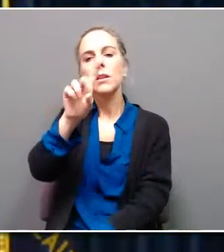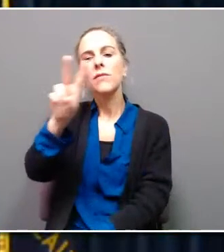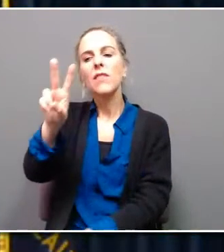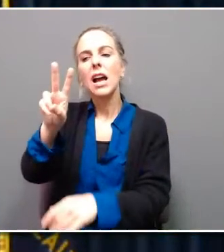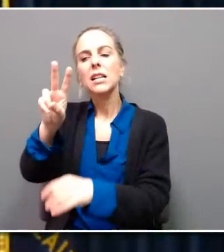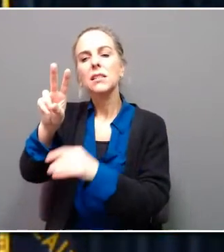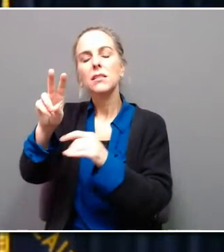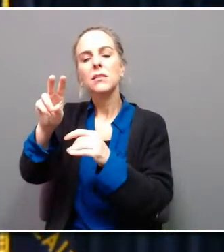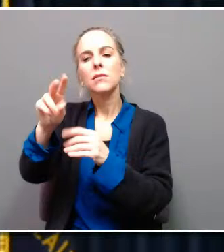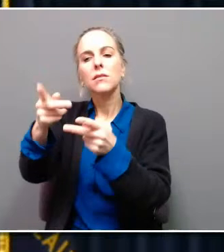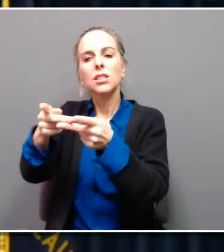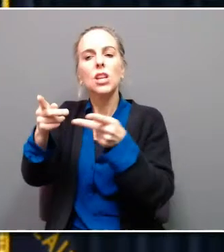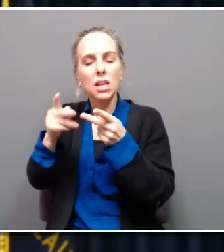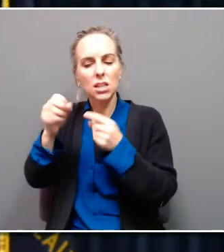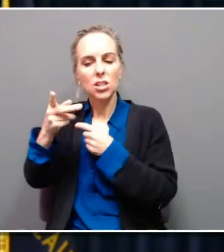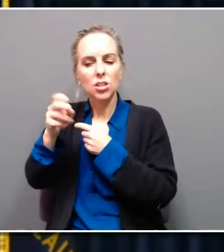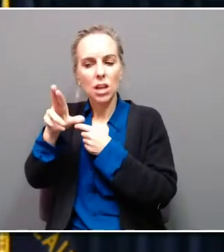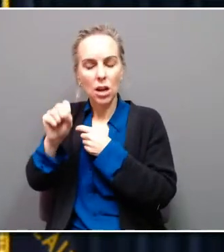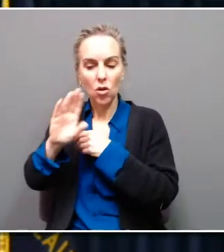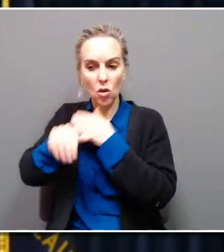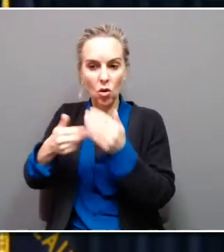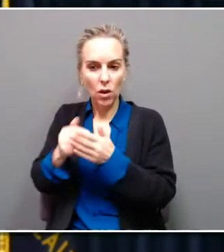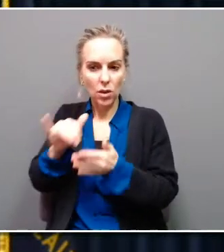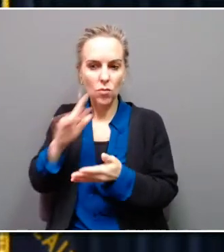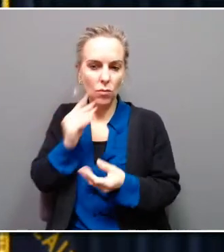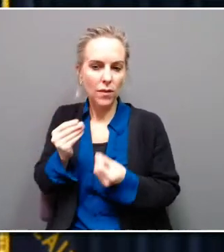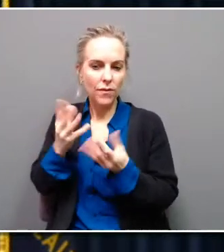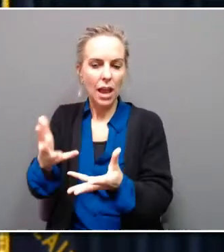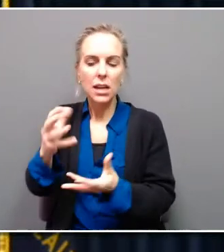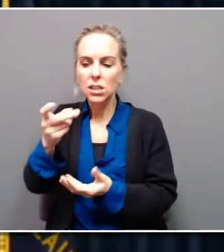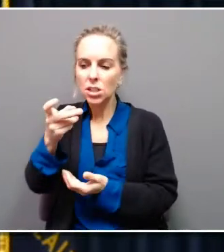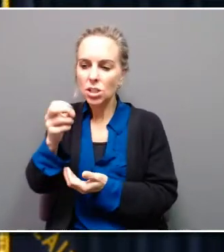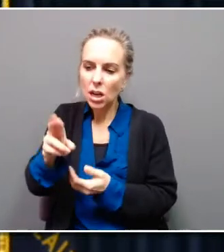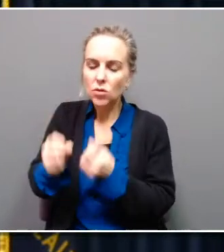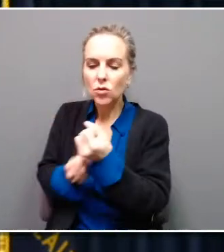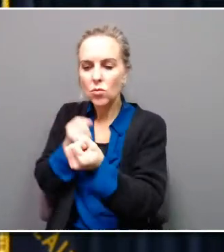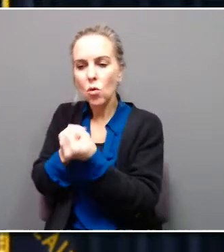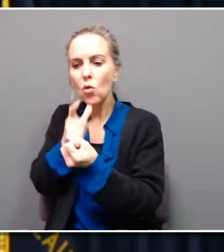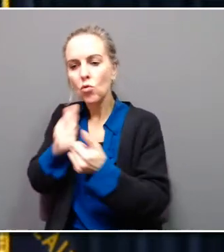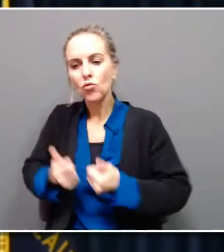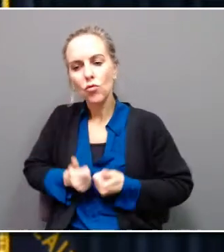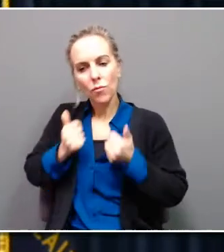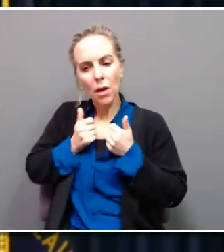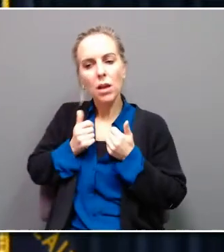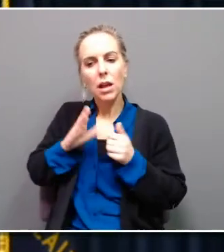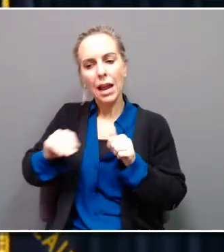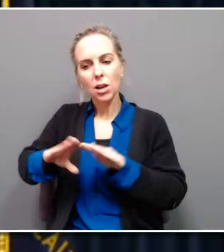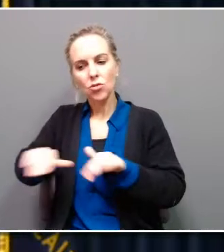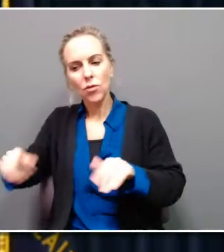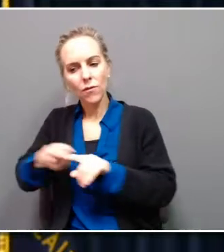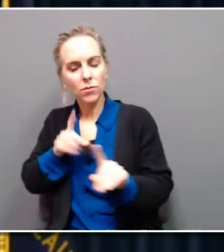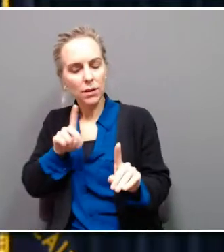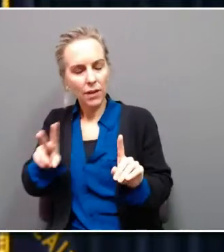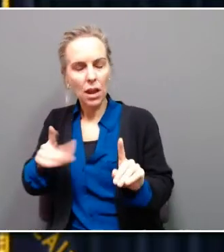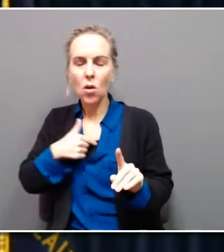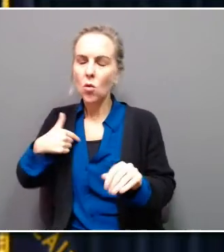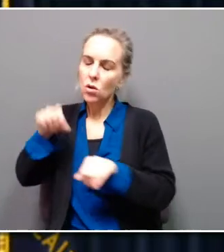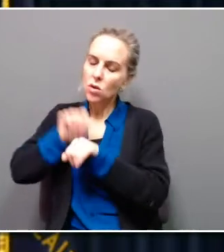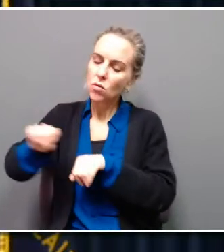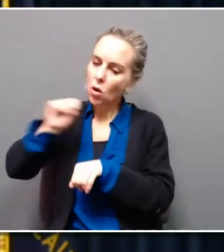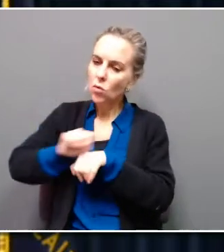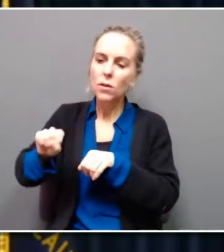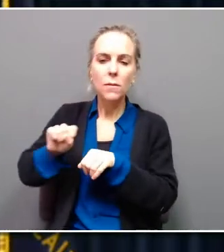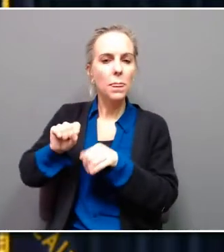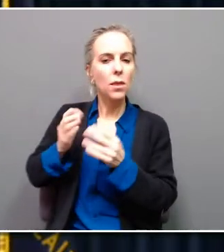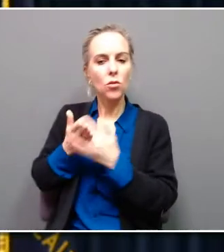will directly help them provide shelter and support to survivors and their children. We're working through our employee